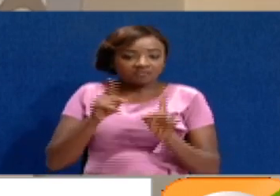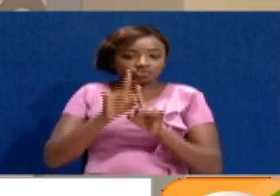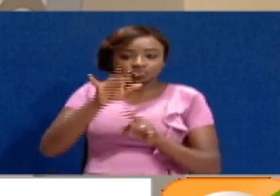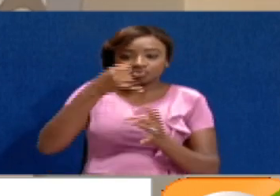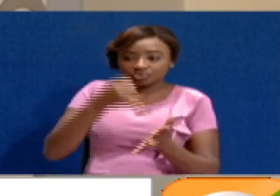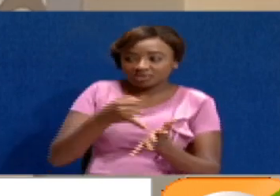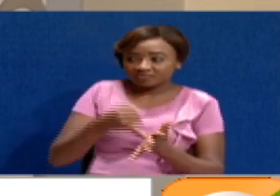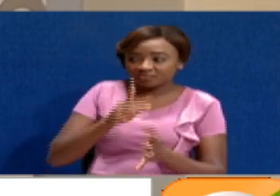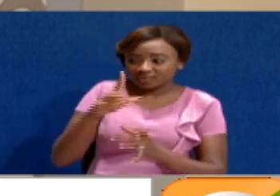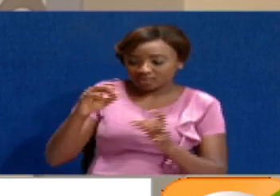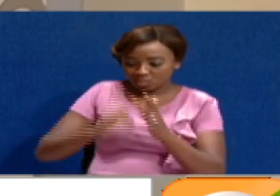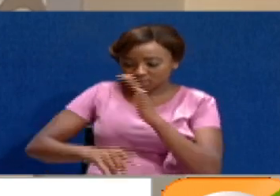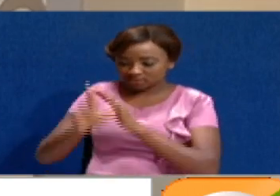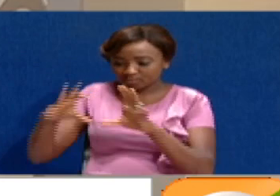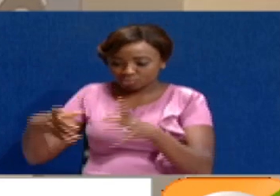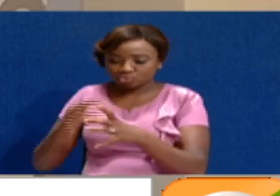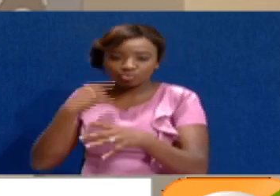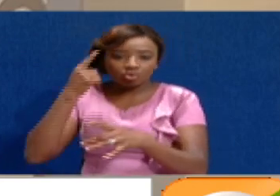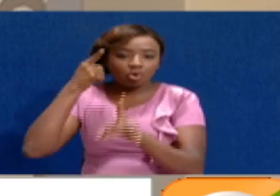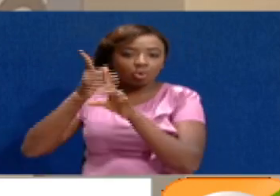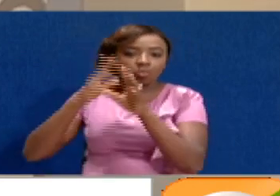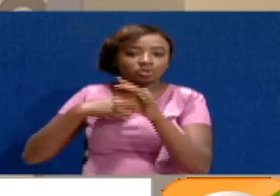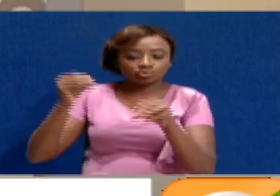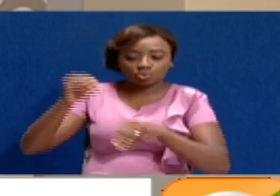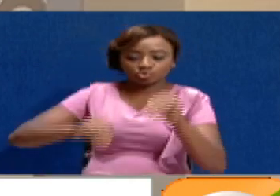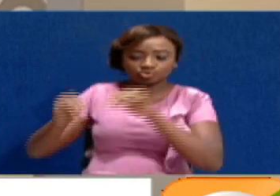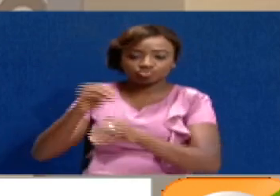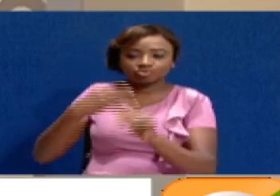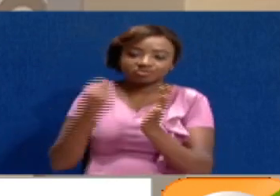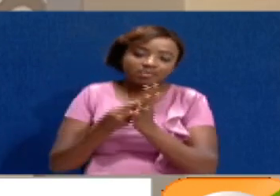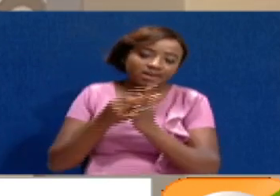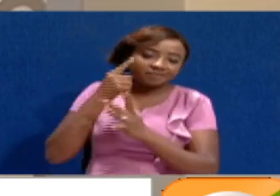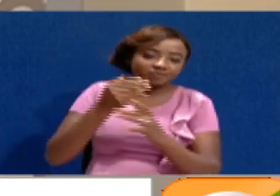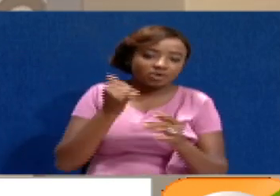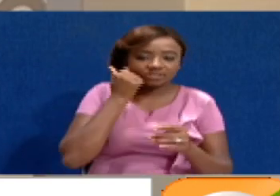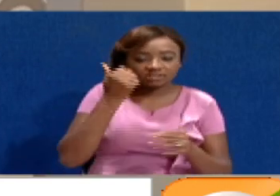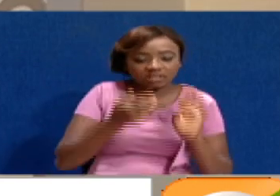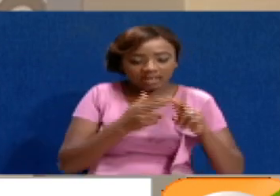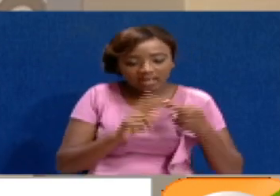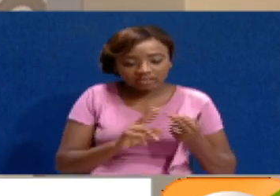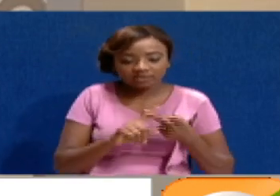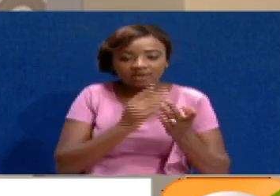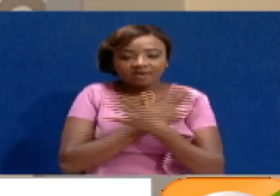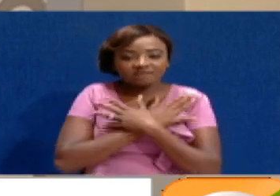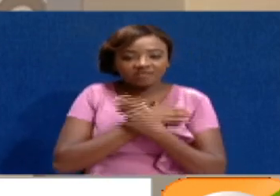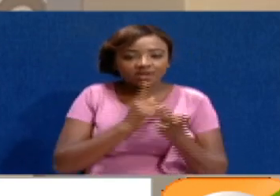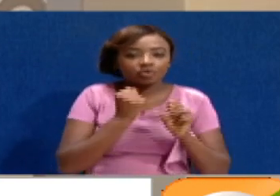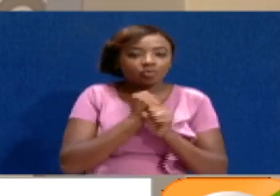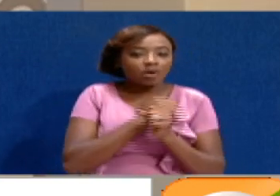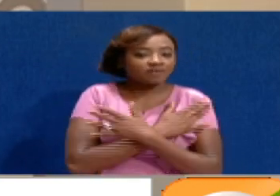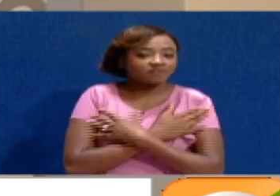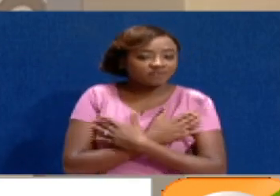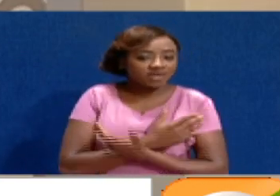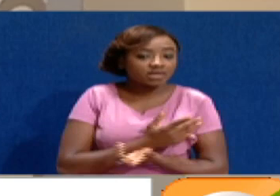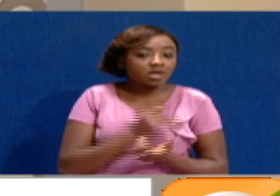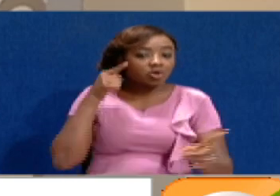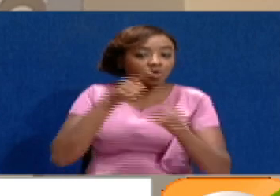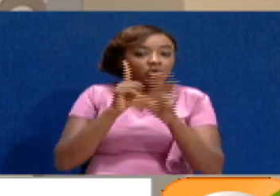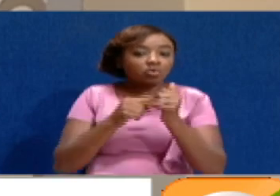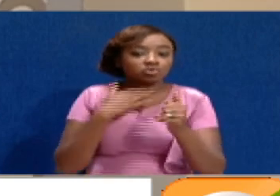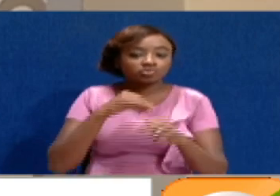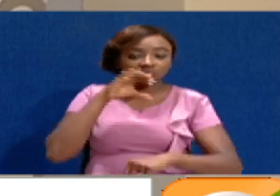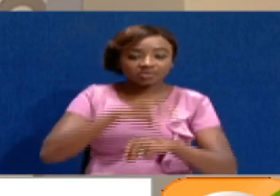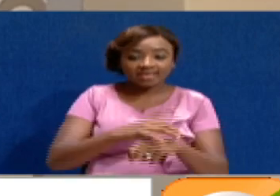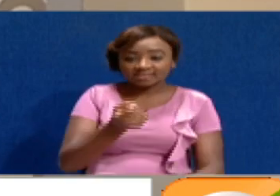in one WhatsApp group or another, raising funds for a sick relative, friend, colleague, to get treatment at a more